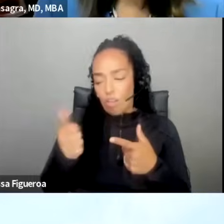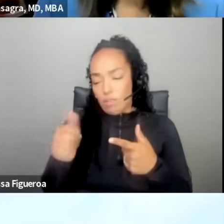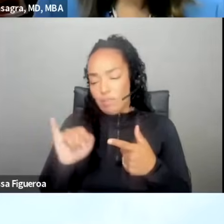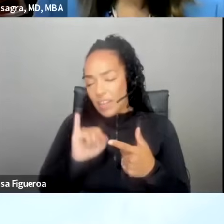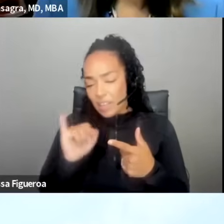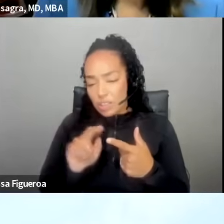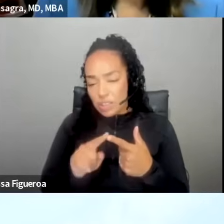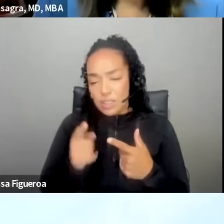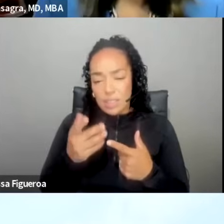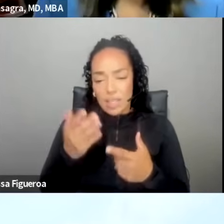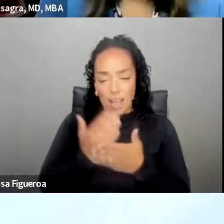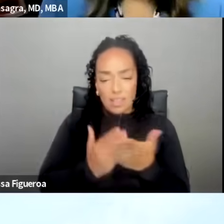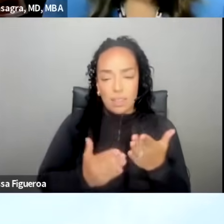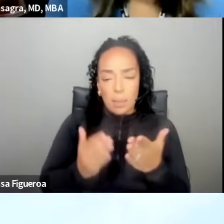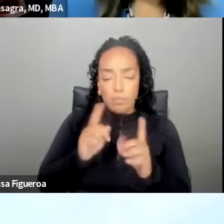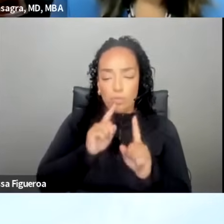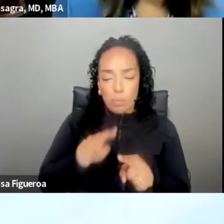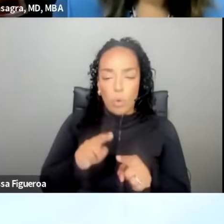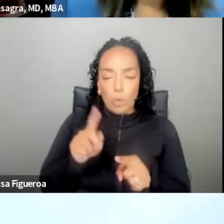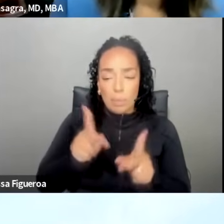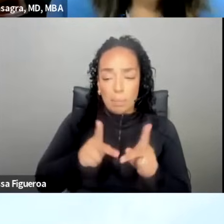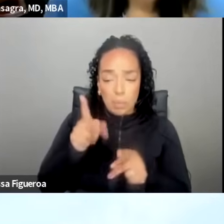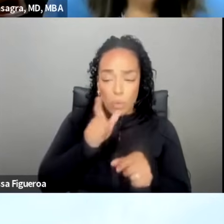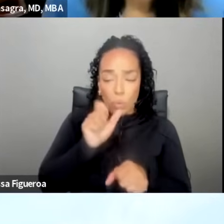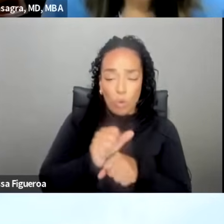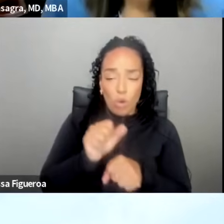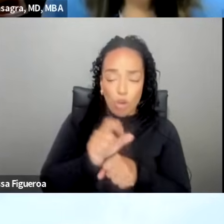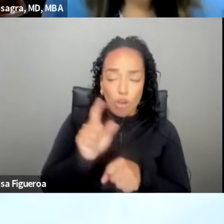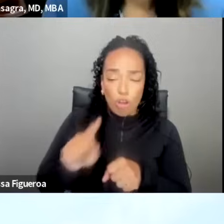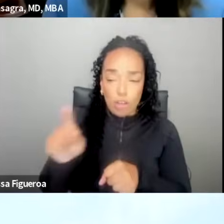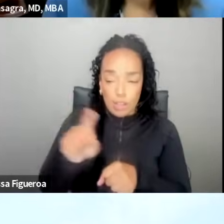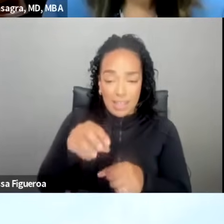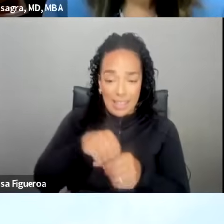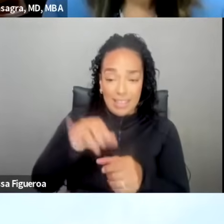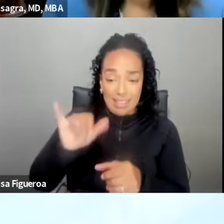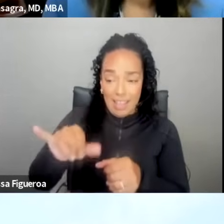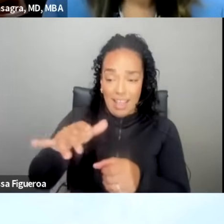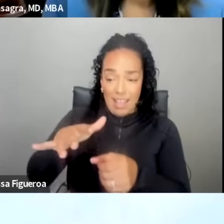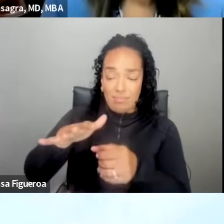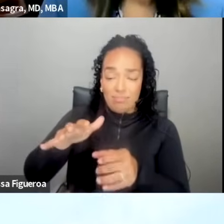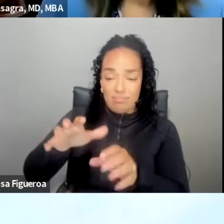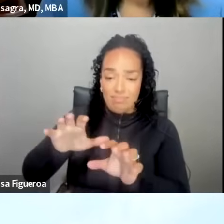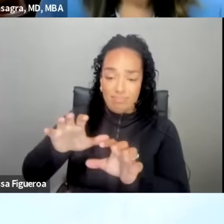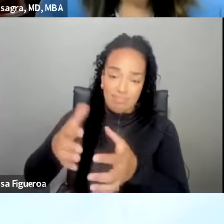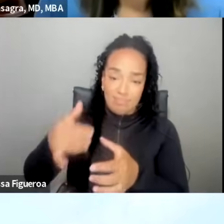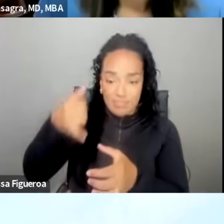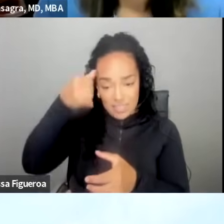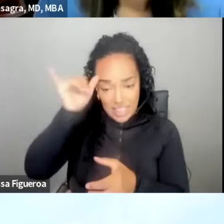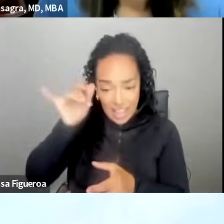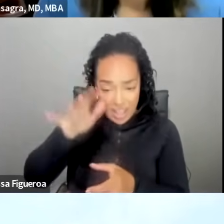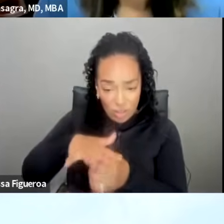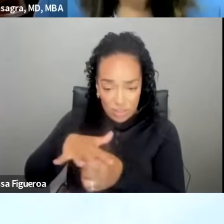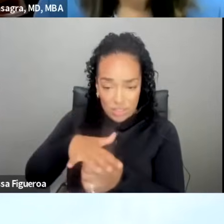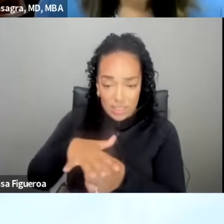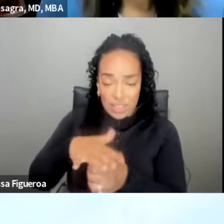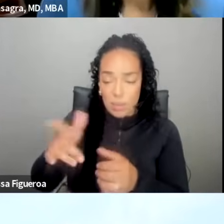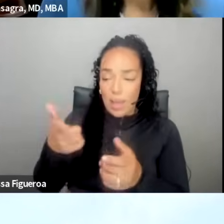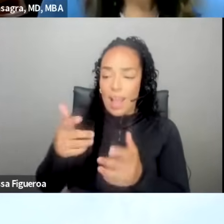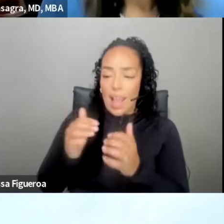people working in the industry having symptoms, but we know very little about surveillance and how this, sort of human, animal to